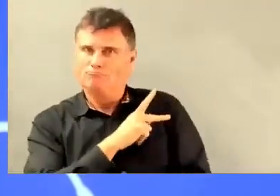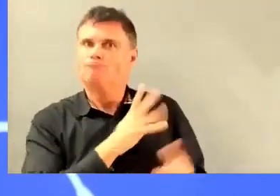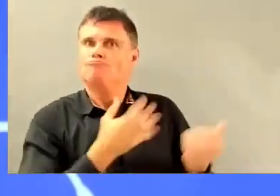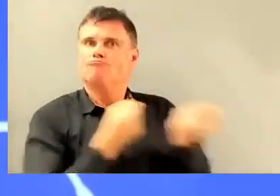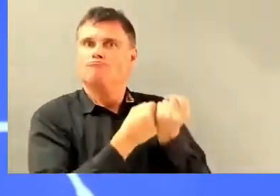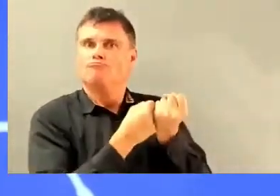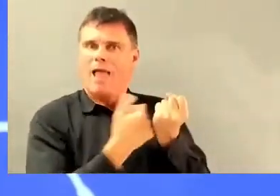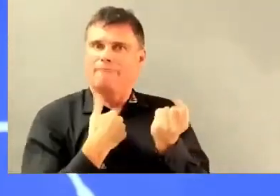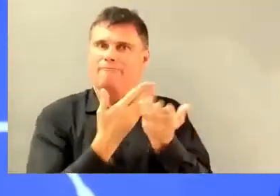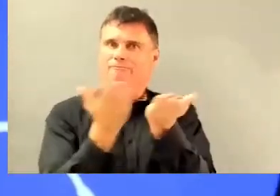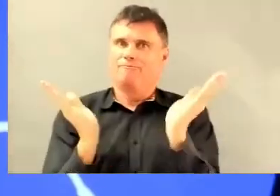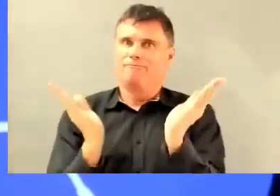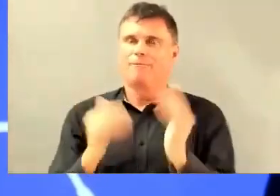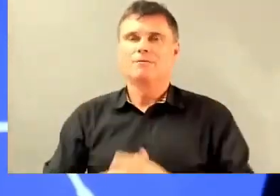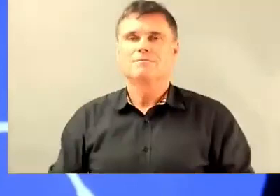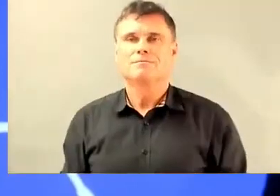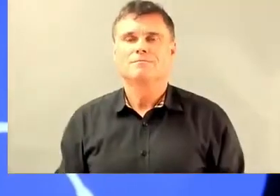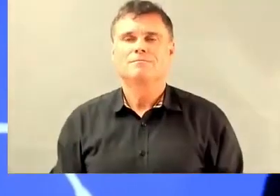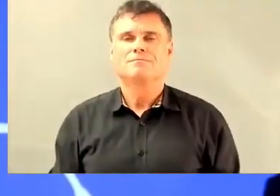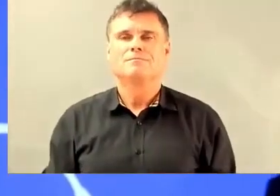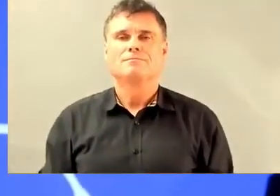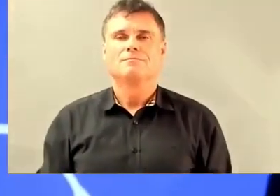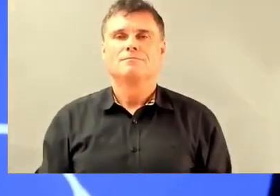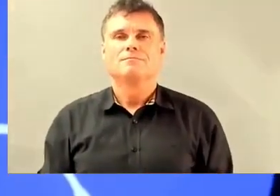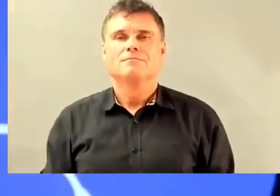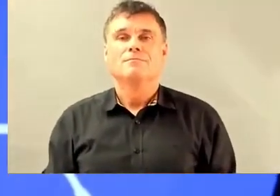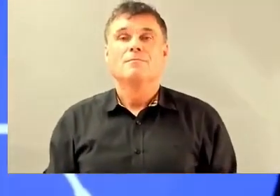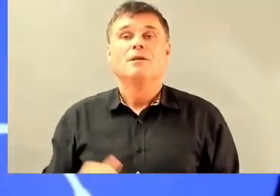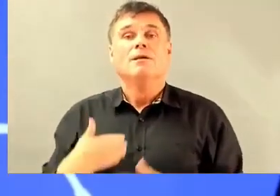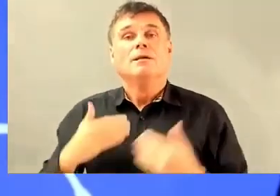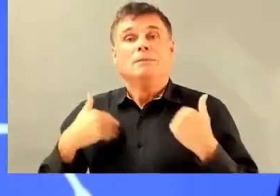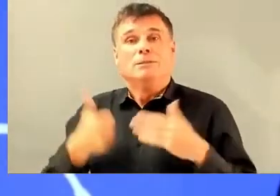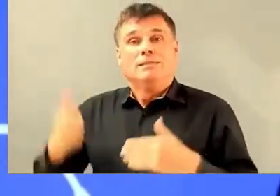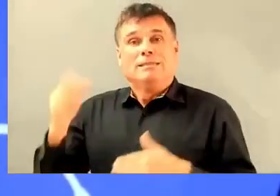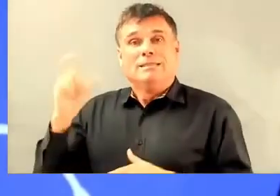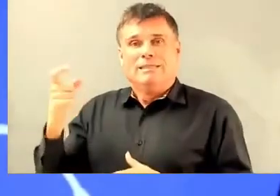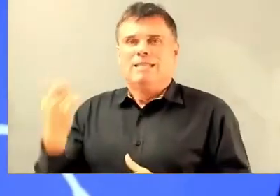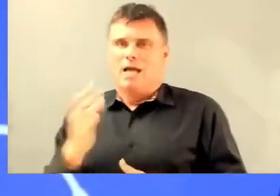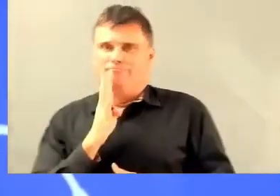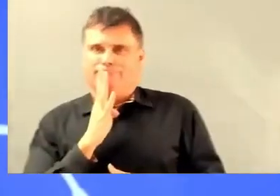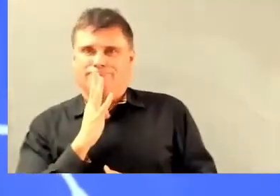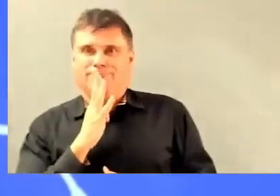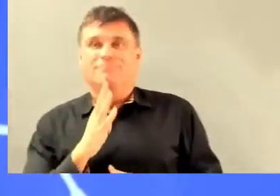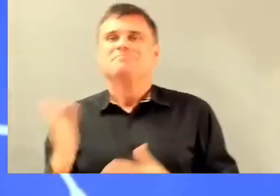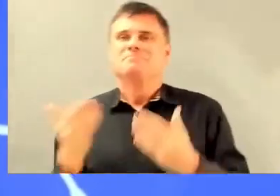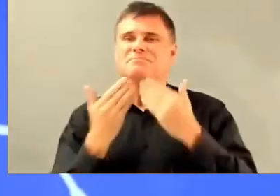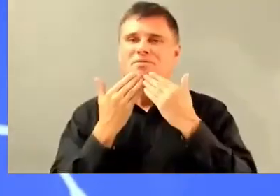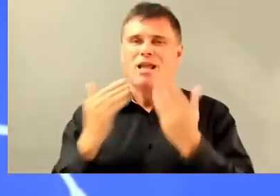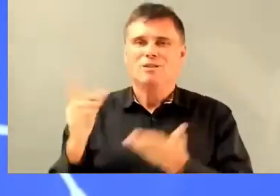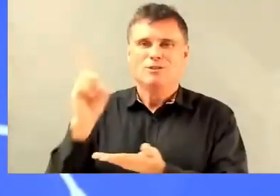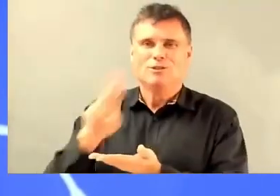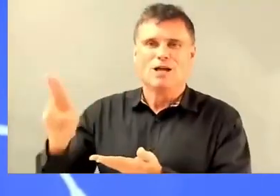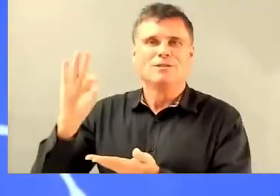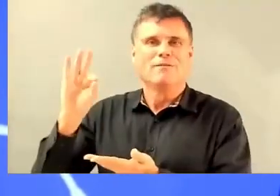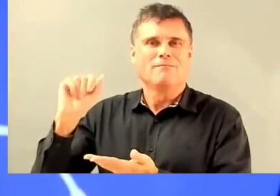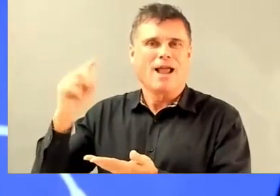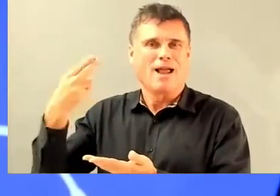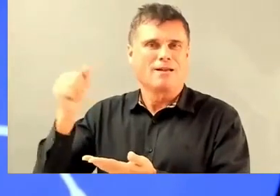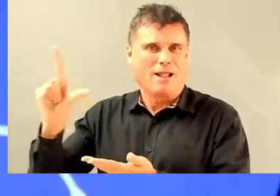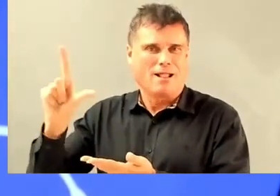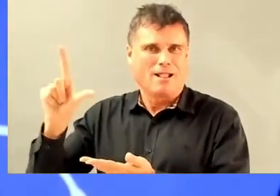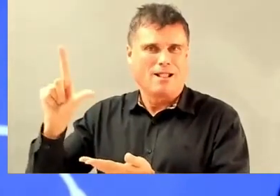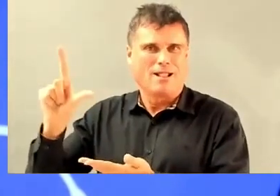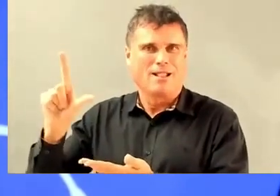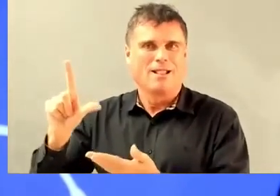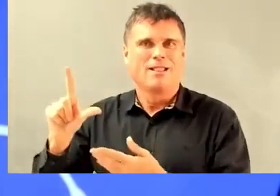Well, and thank you, Dr. Fidel, and I think I speak on behalf of everyone here when I say that BC is lucky to have you, and that